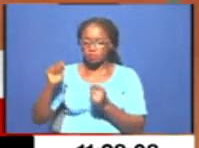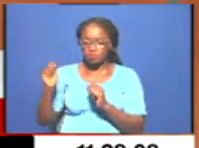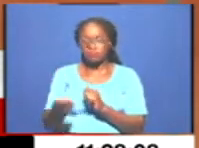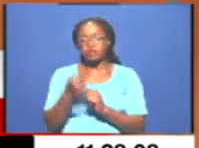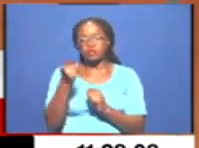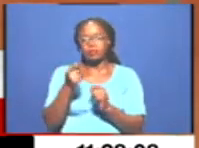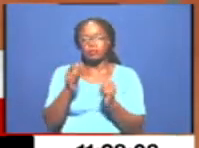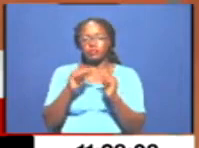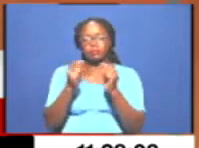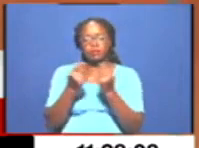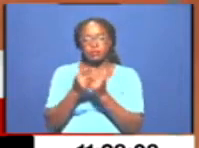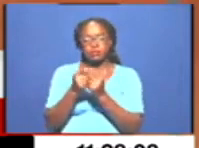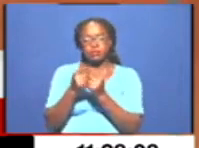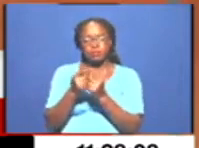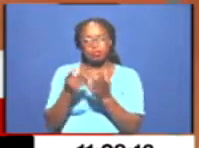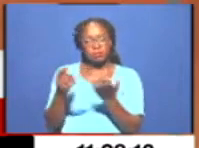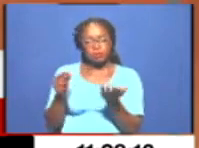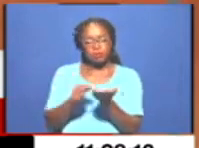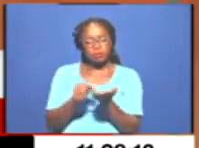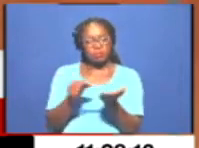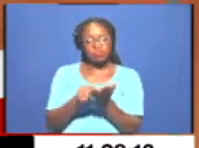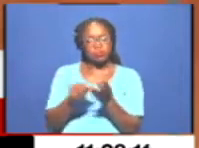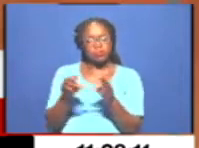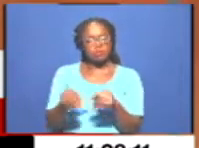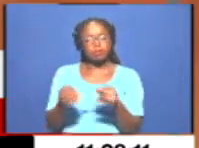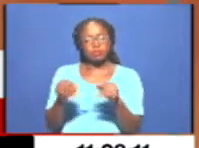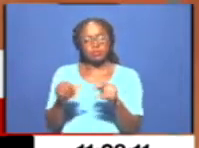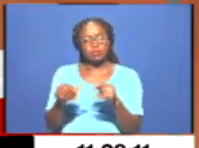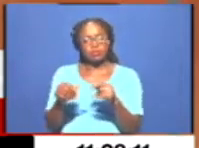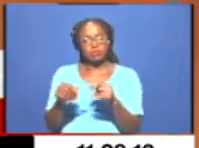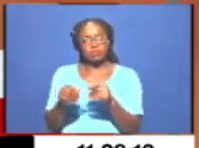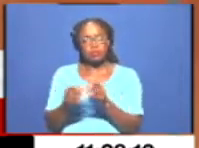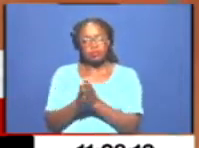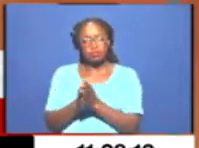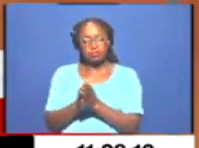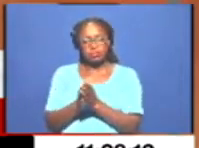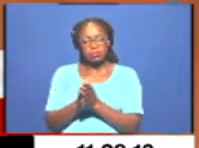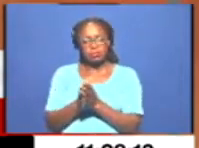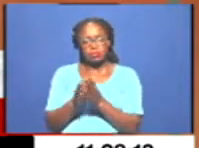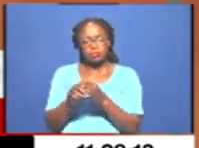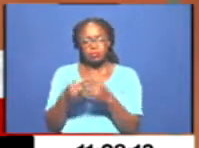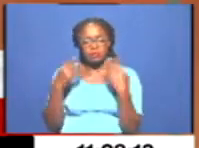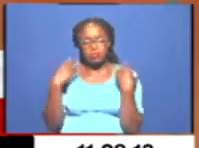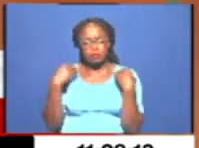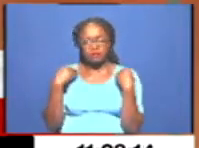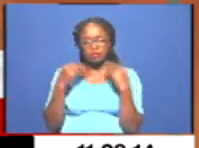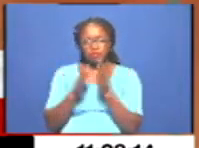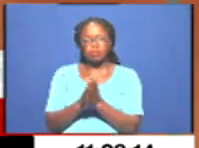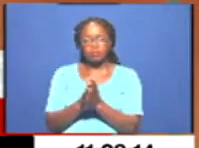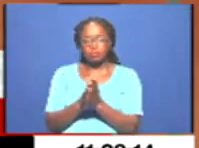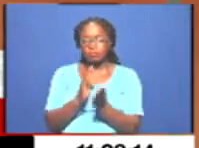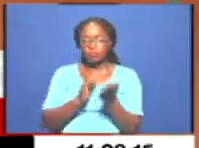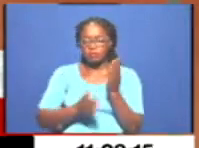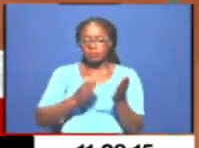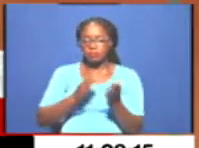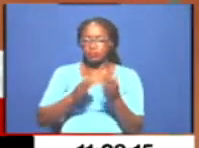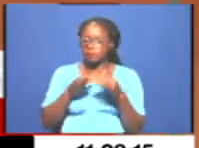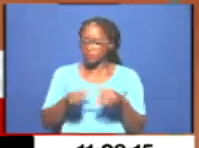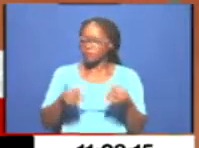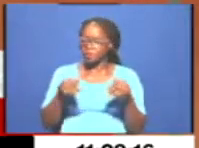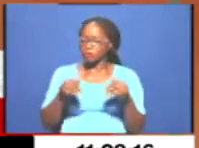will in be Ghana. Playing in Ghana. So qualification for the Commonwealth Games starts now, and for athletics, you have to wait for the trials. You already